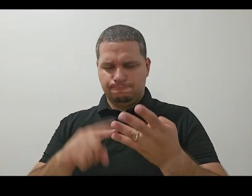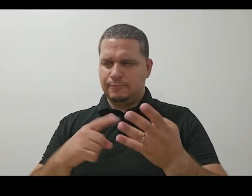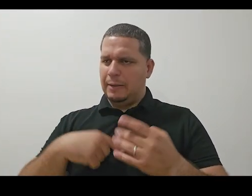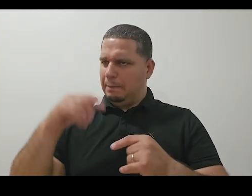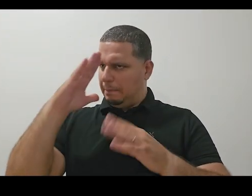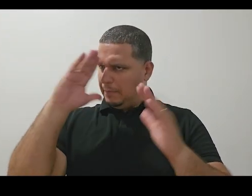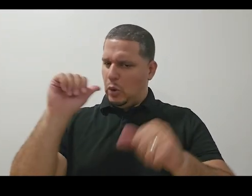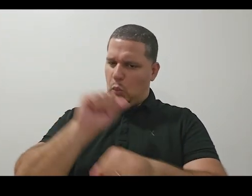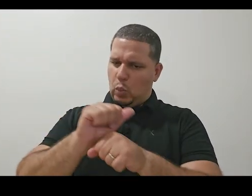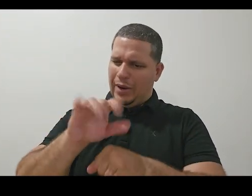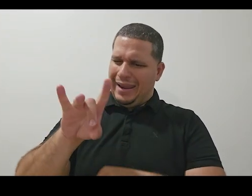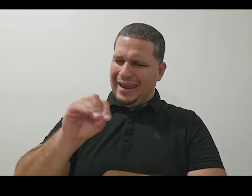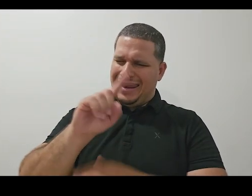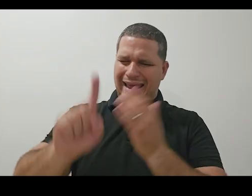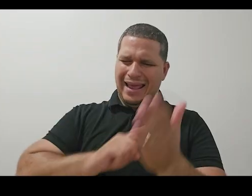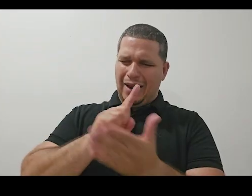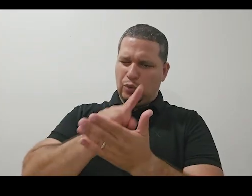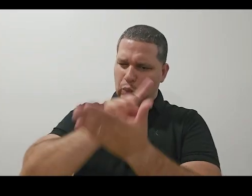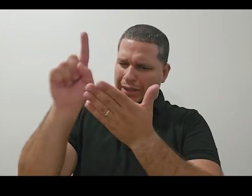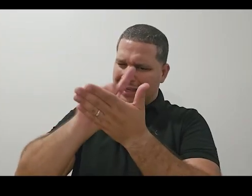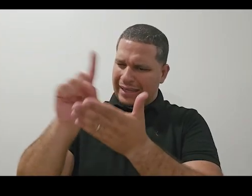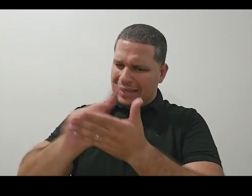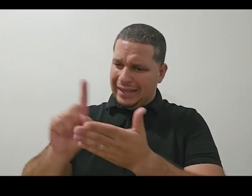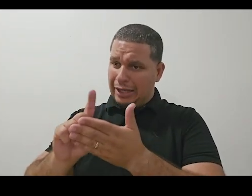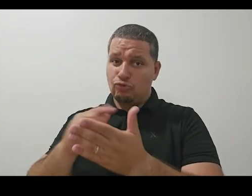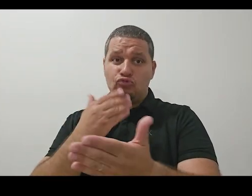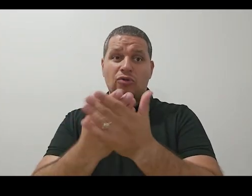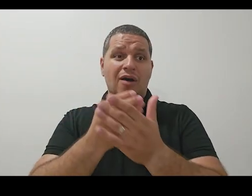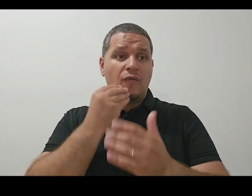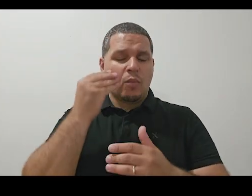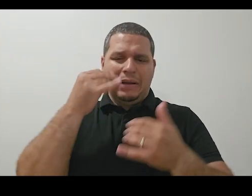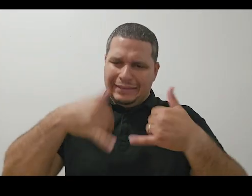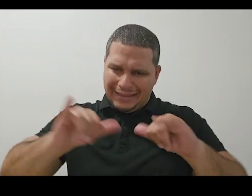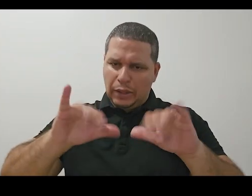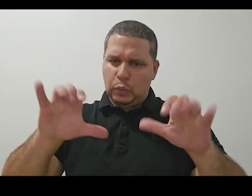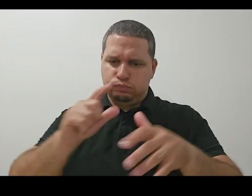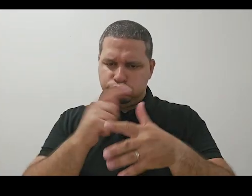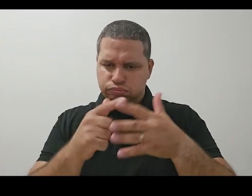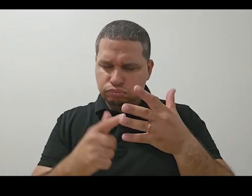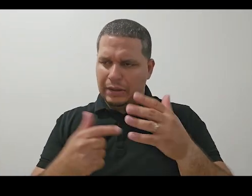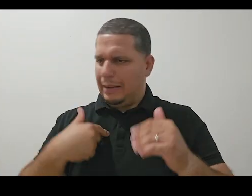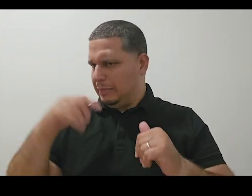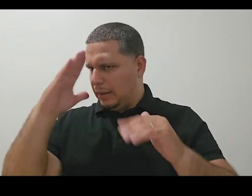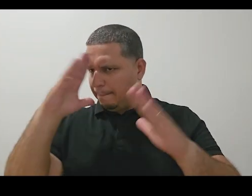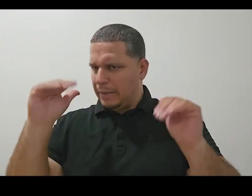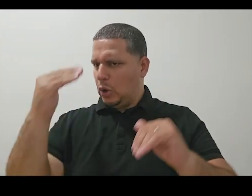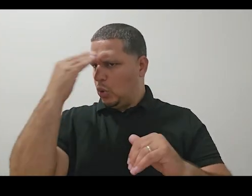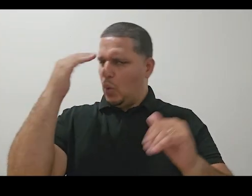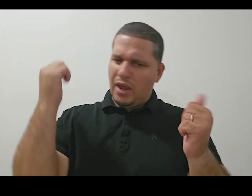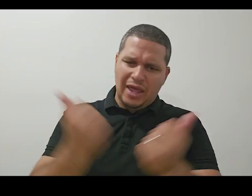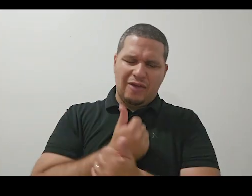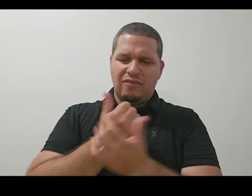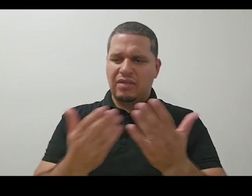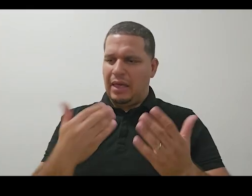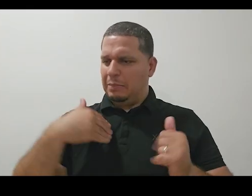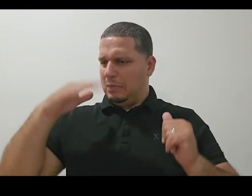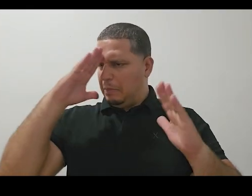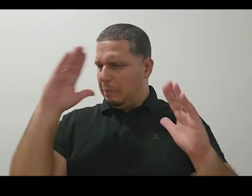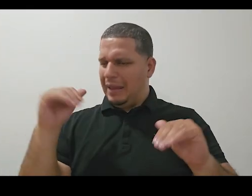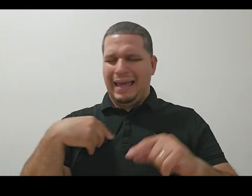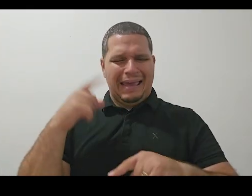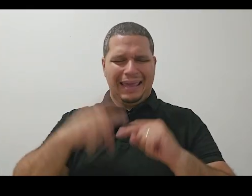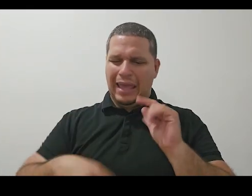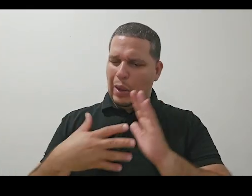expected to work 80 hours a week, come home, and still do everything I have to do. I'm expected to know it all. I cannot